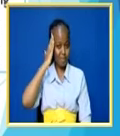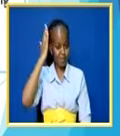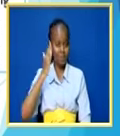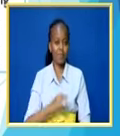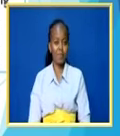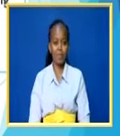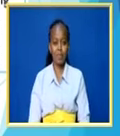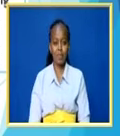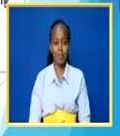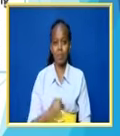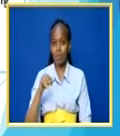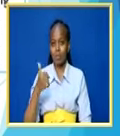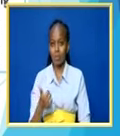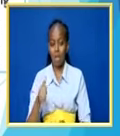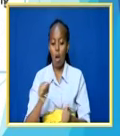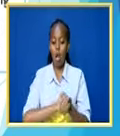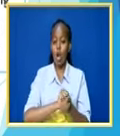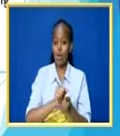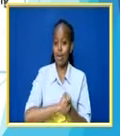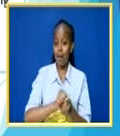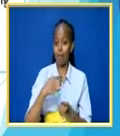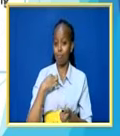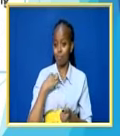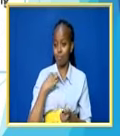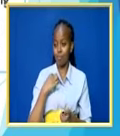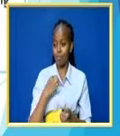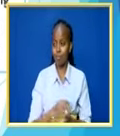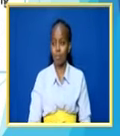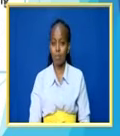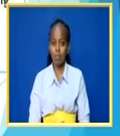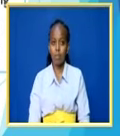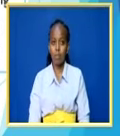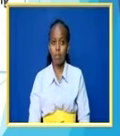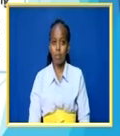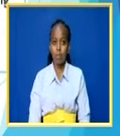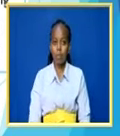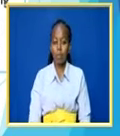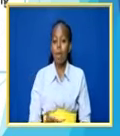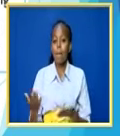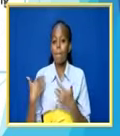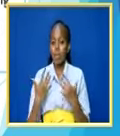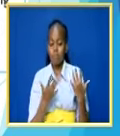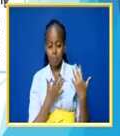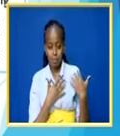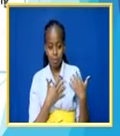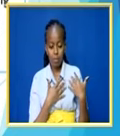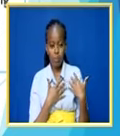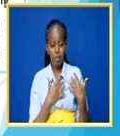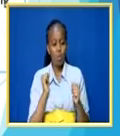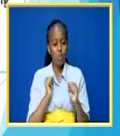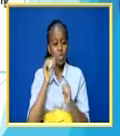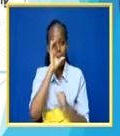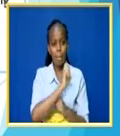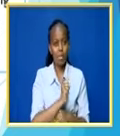Mm-hmm. Laundering. Yeah. Oh, this one is what to use for laundering. Yes. Mm-hmm. Bathing. Mm-hmm. Which one are we missing